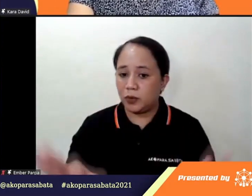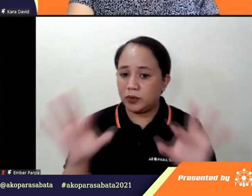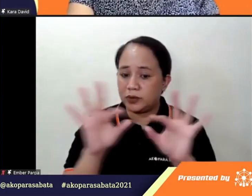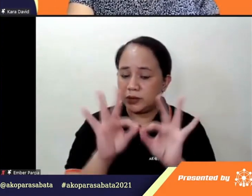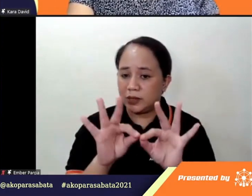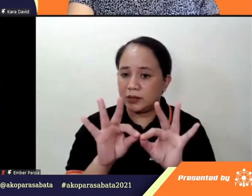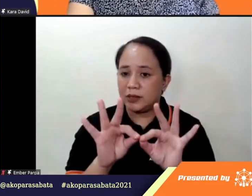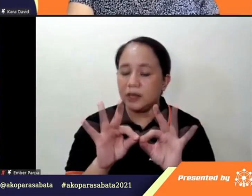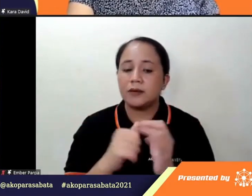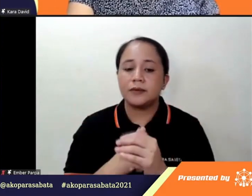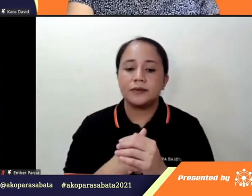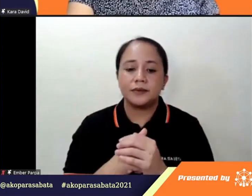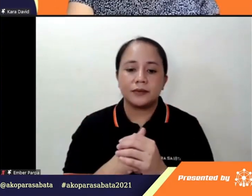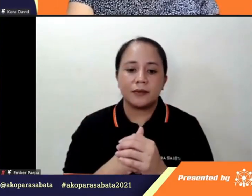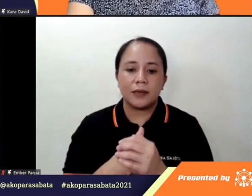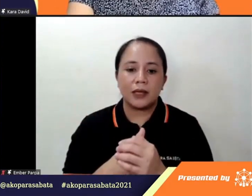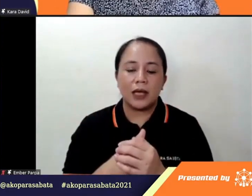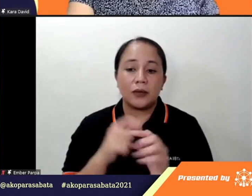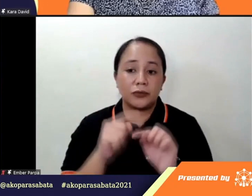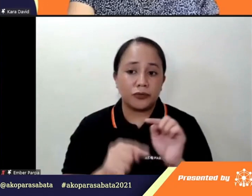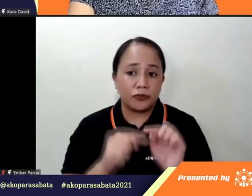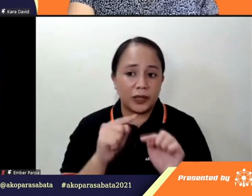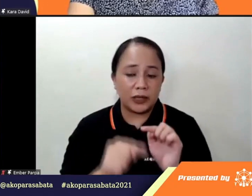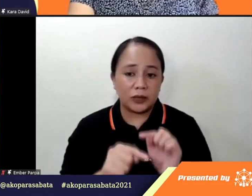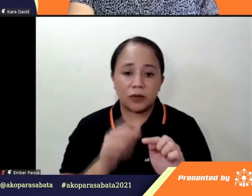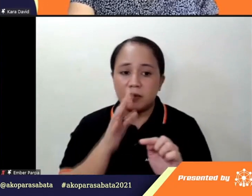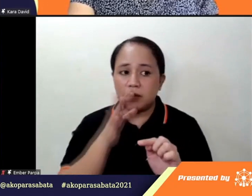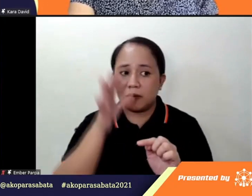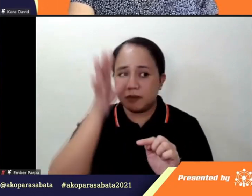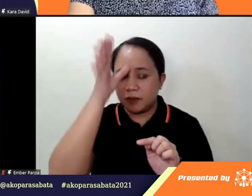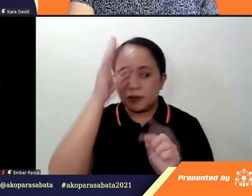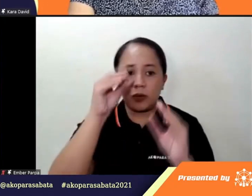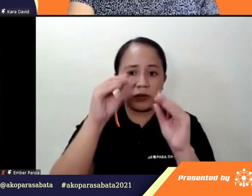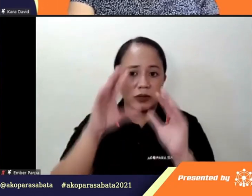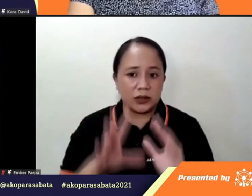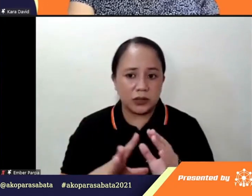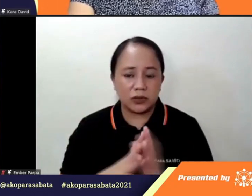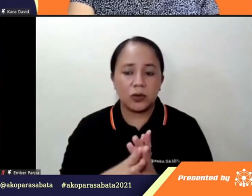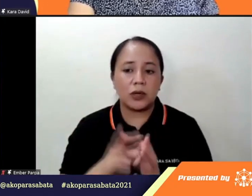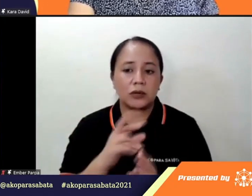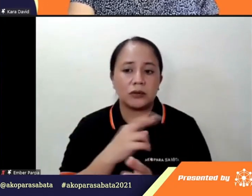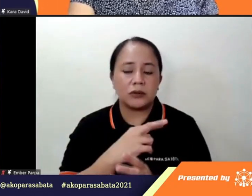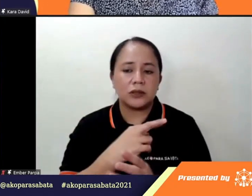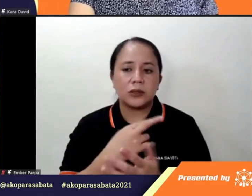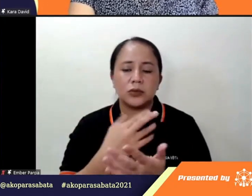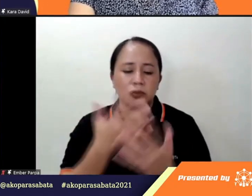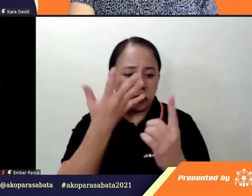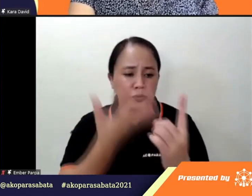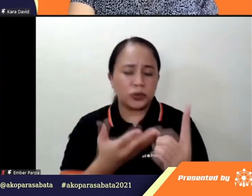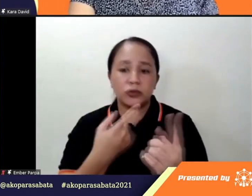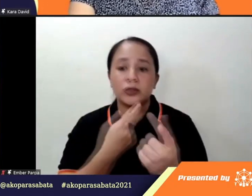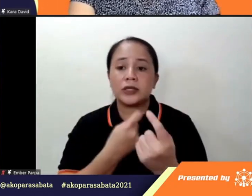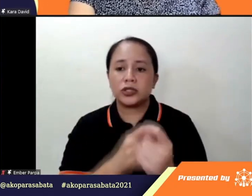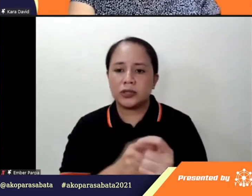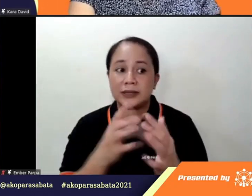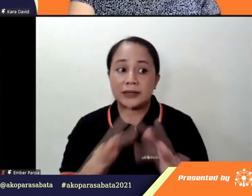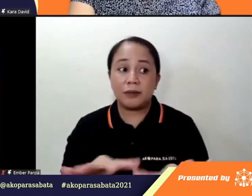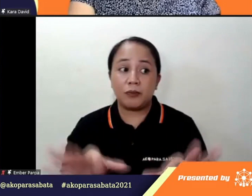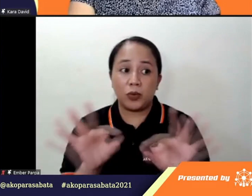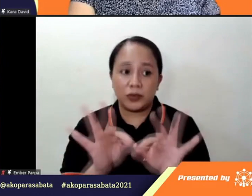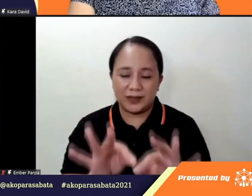Whether that's a friend or a parent or a teacher or just somebody that you can trust is